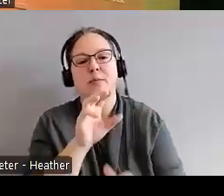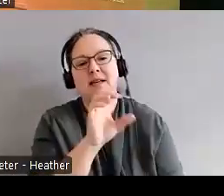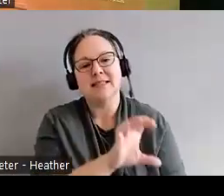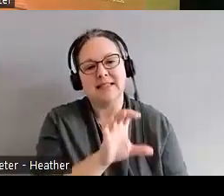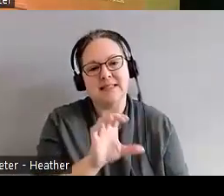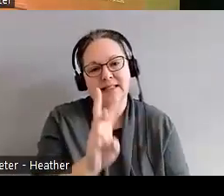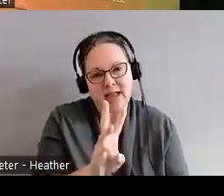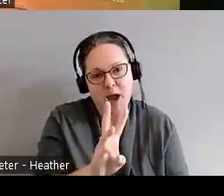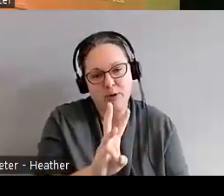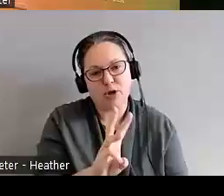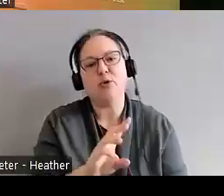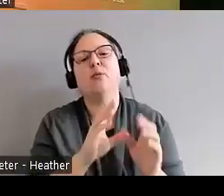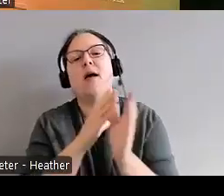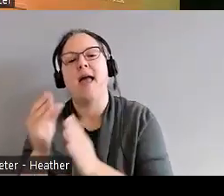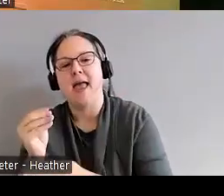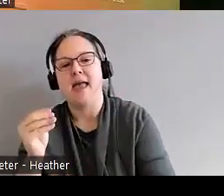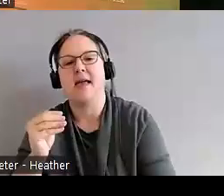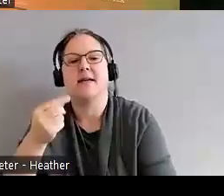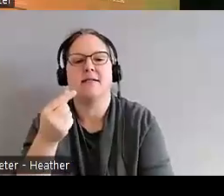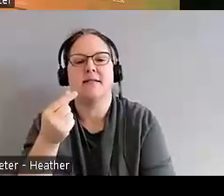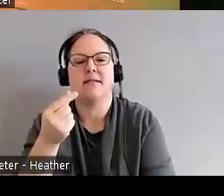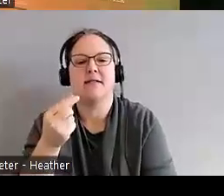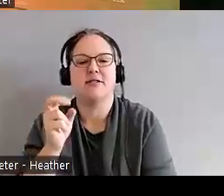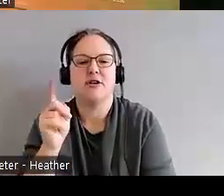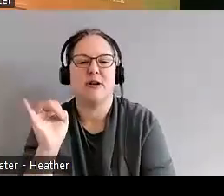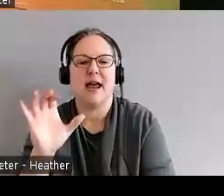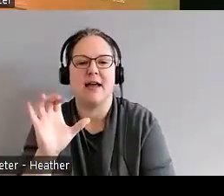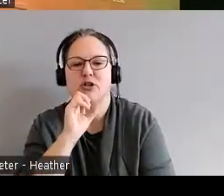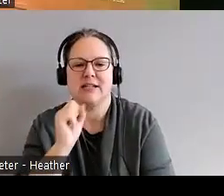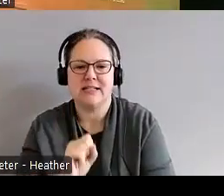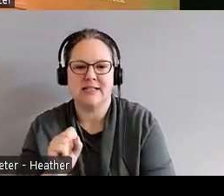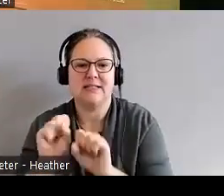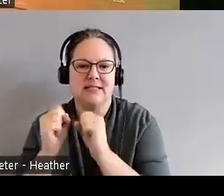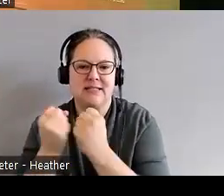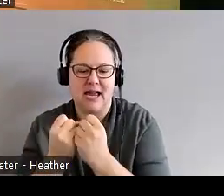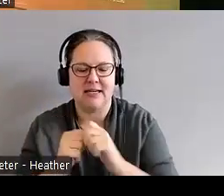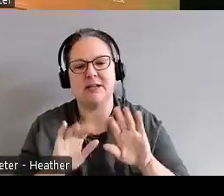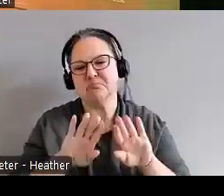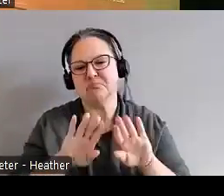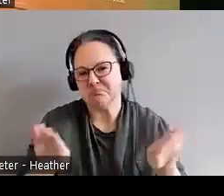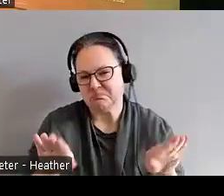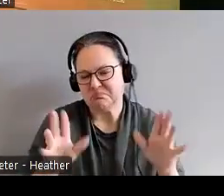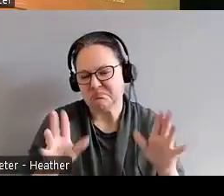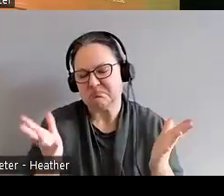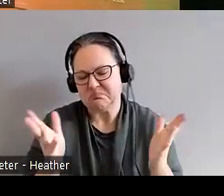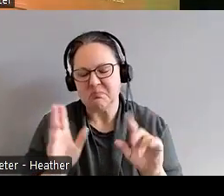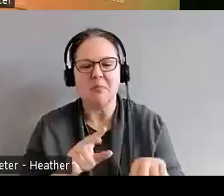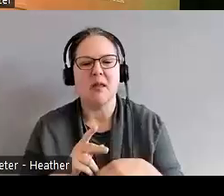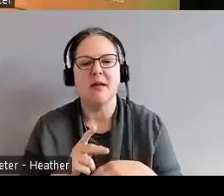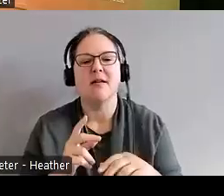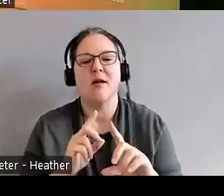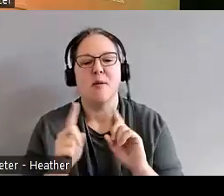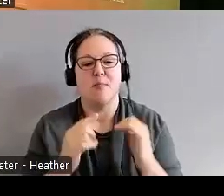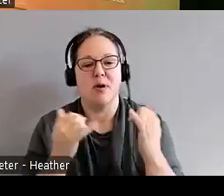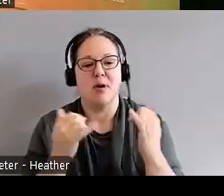and a geriatric psychiatry division. Now, just moving from that to my focus on my